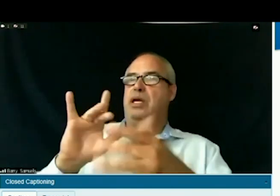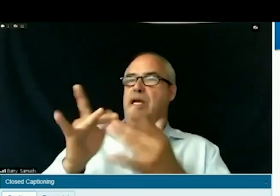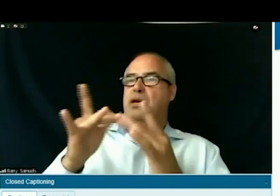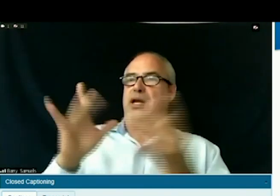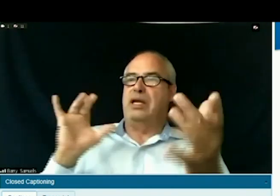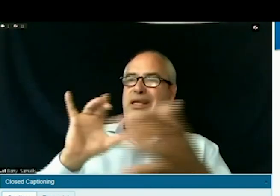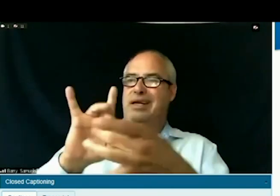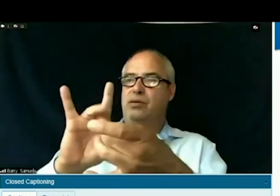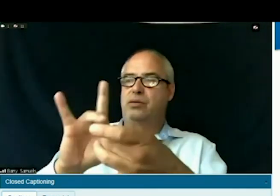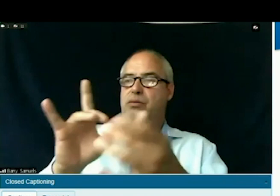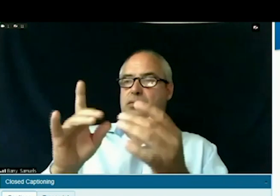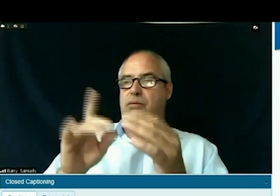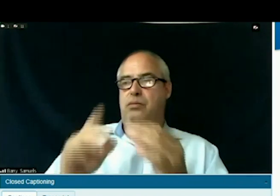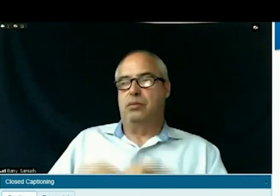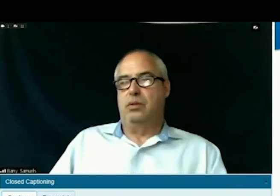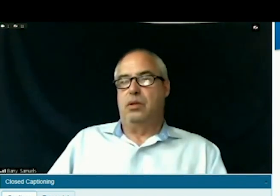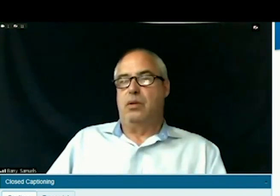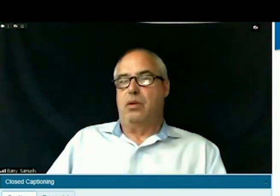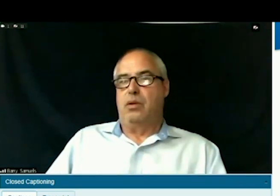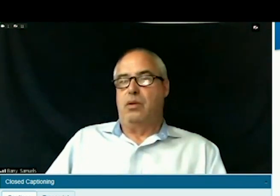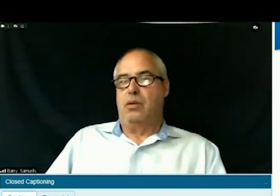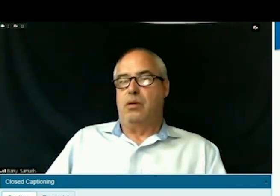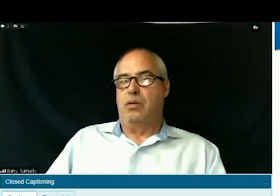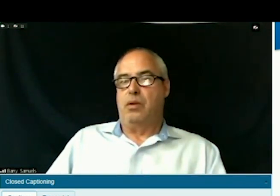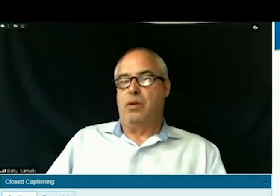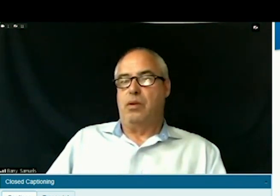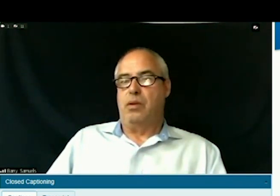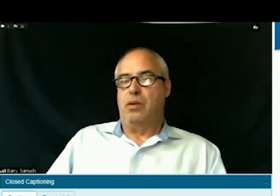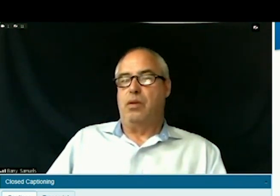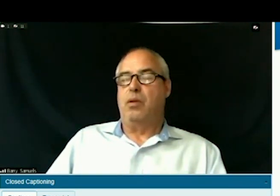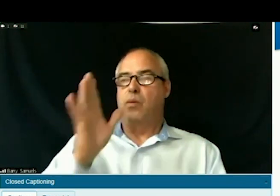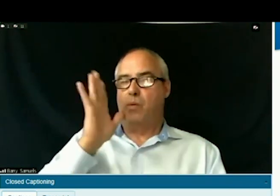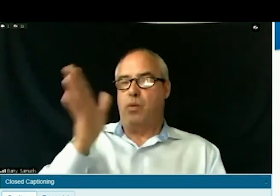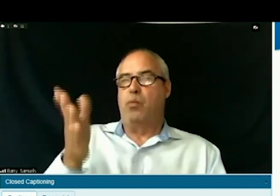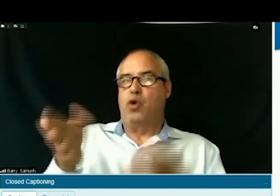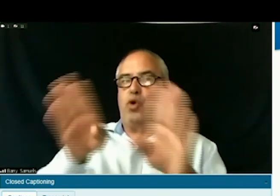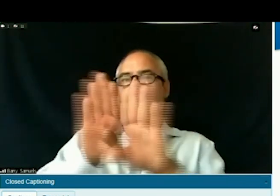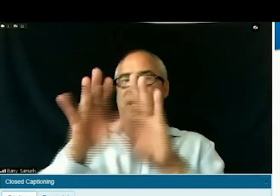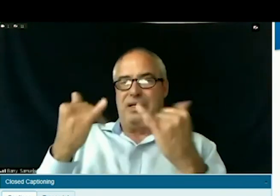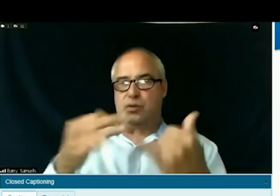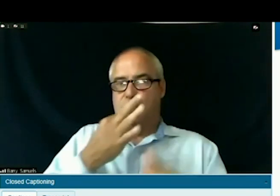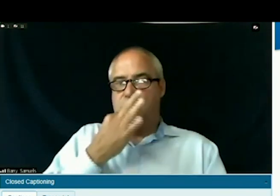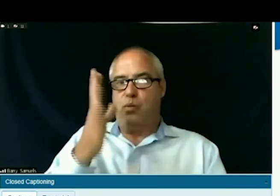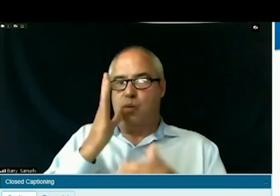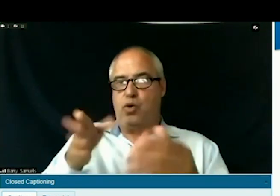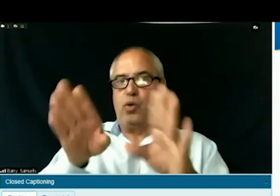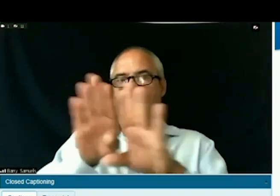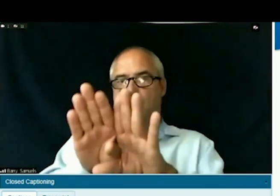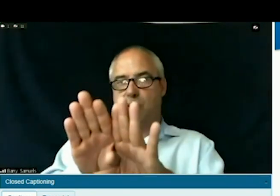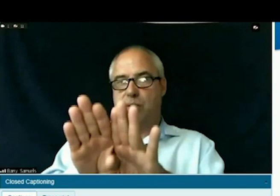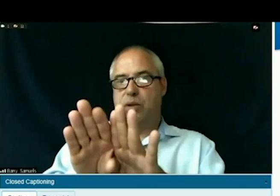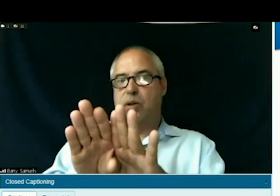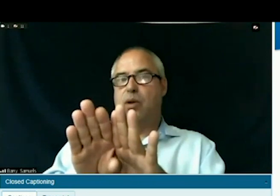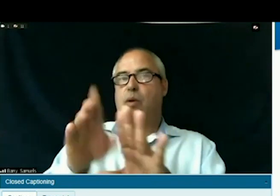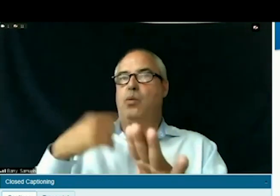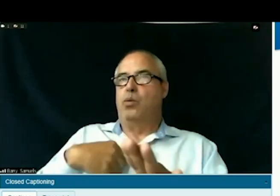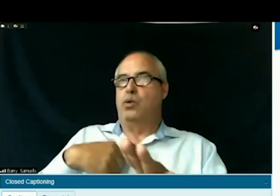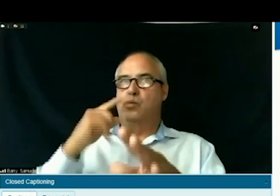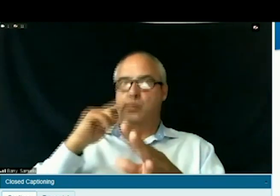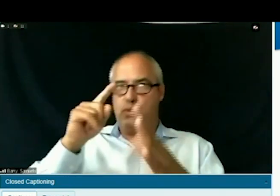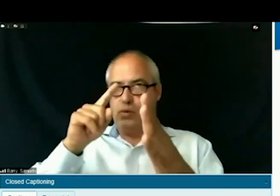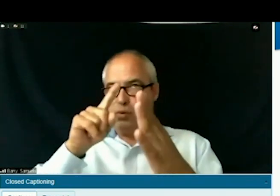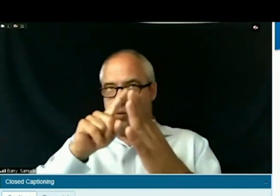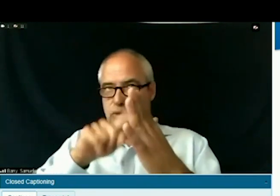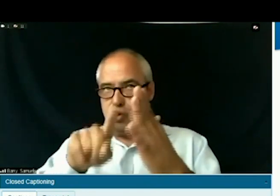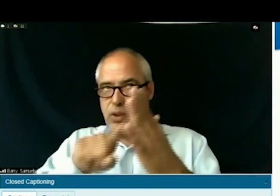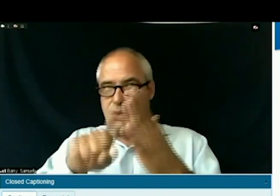are asking for us. So, I'll kind of begin to close out here and say, as we look at addressing disparities